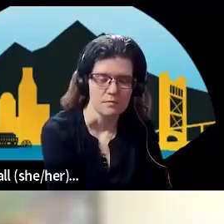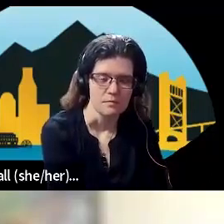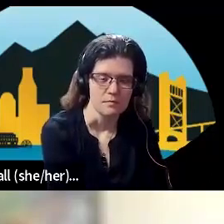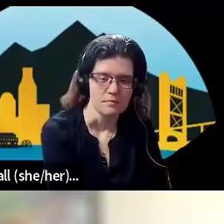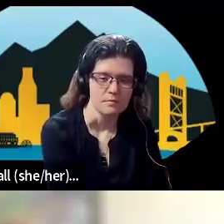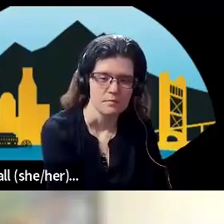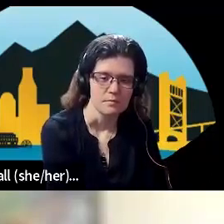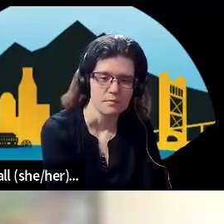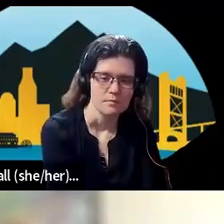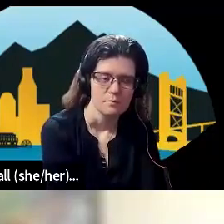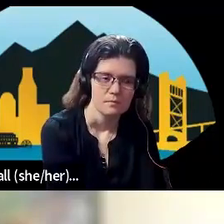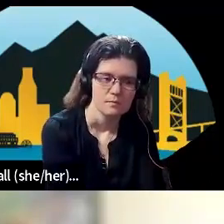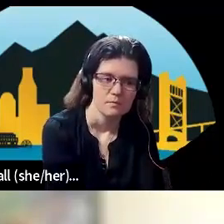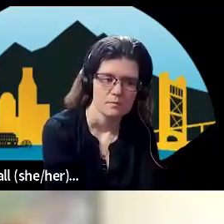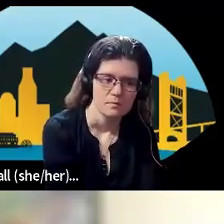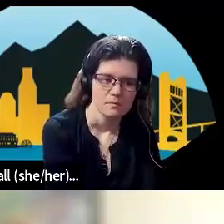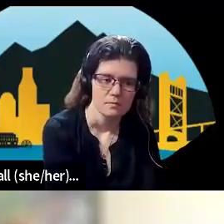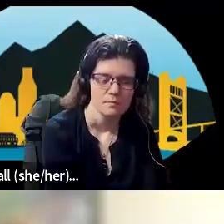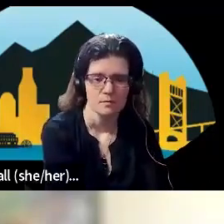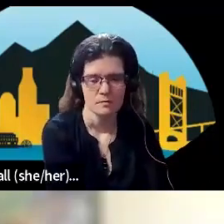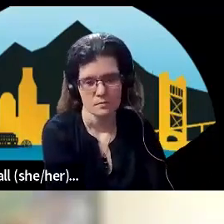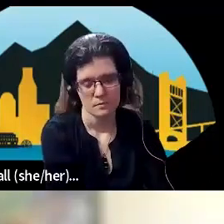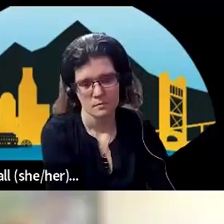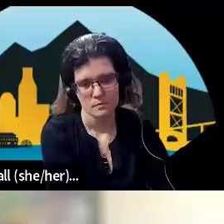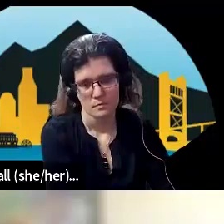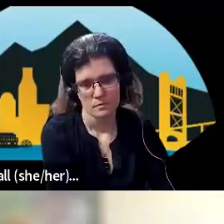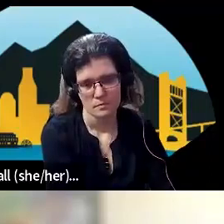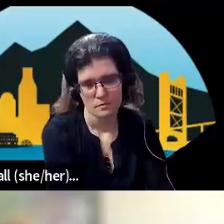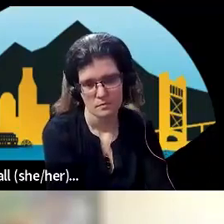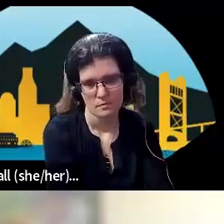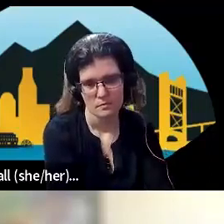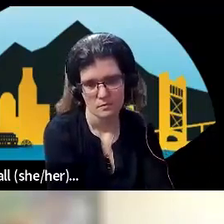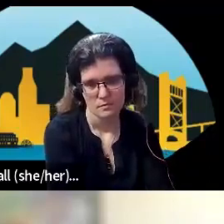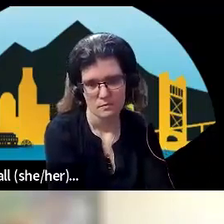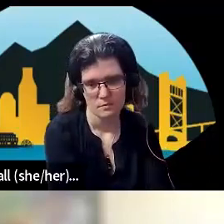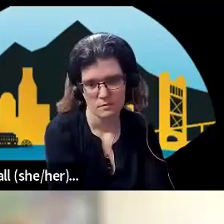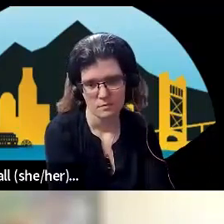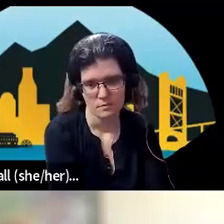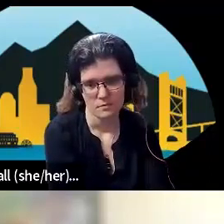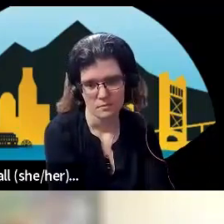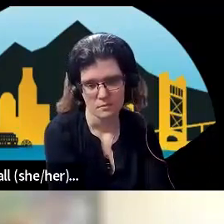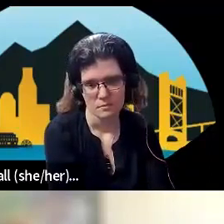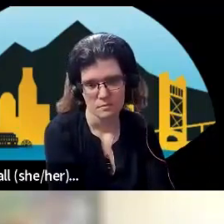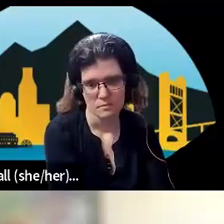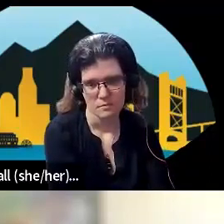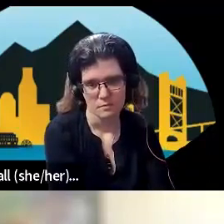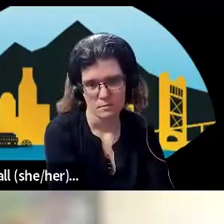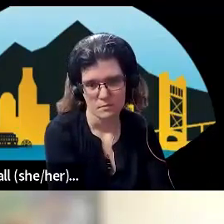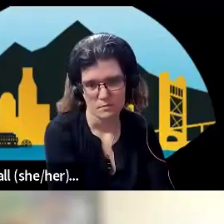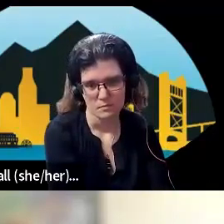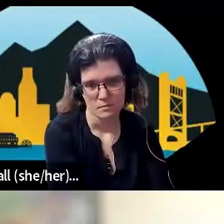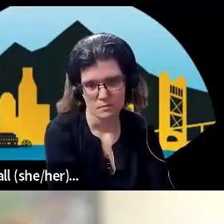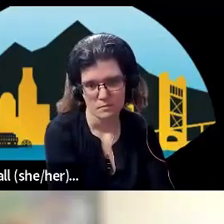really some good data to talk about the benefits of utilizing more assistive technology to promote more independent living for people with